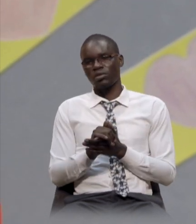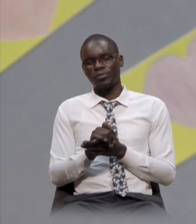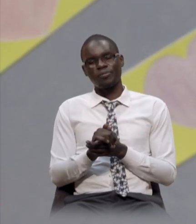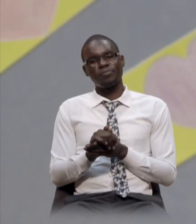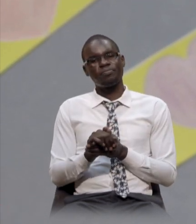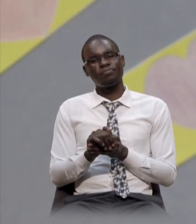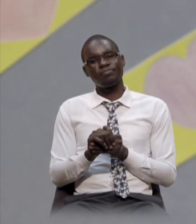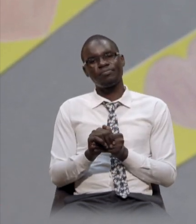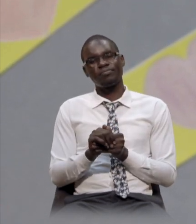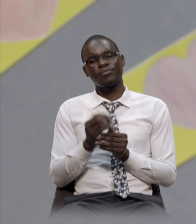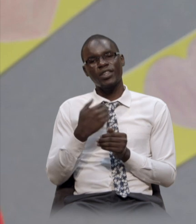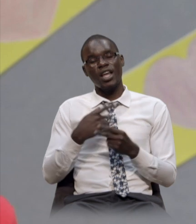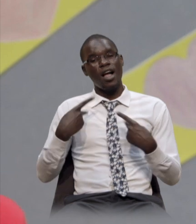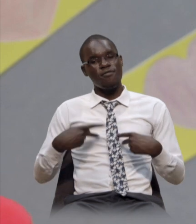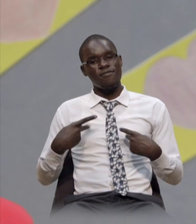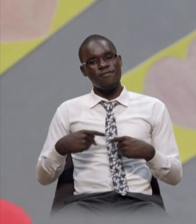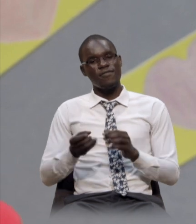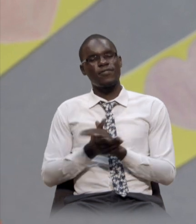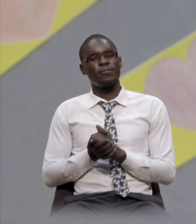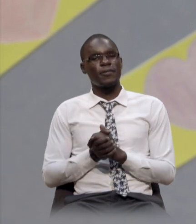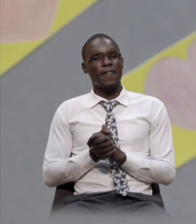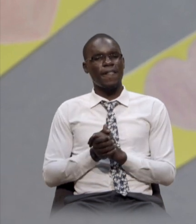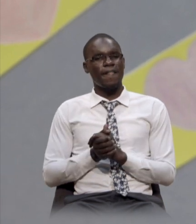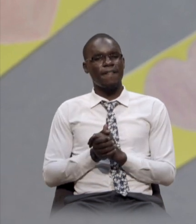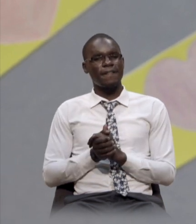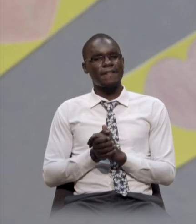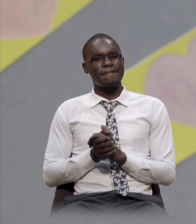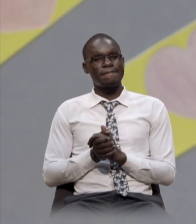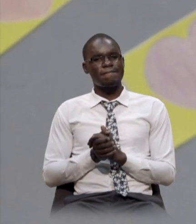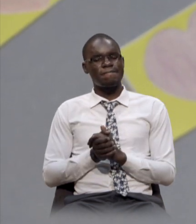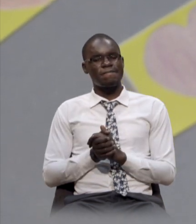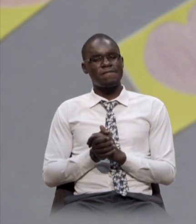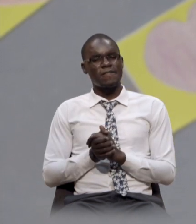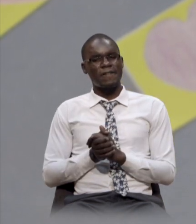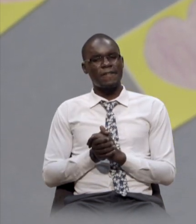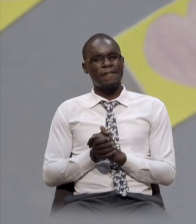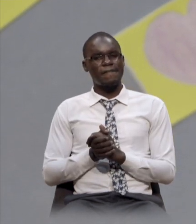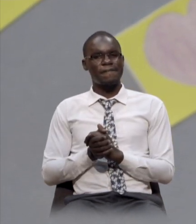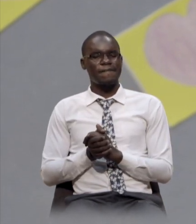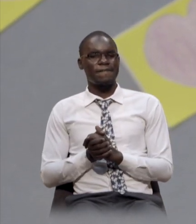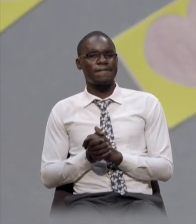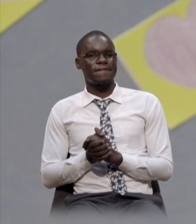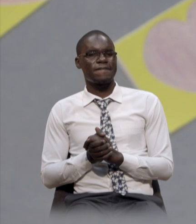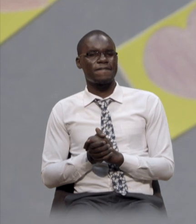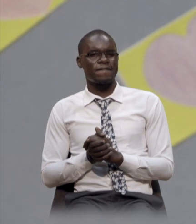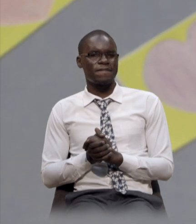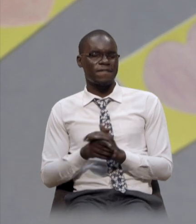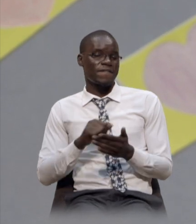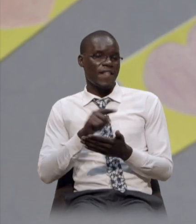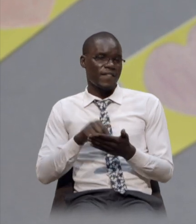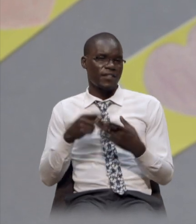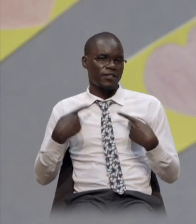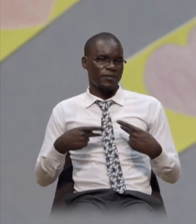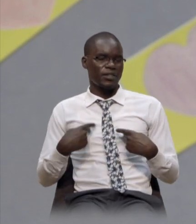that. There is this person. There is this person. And this person,